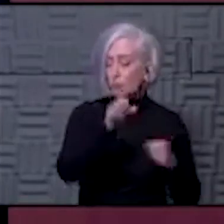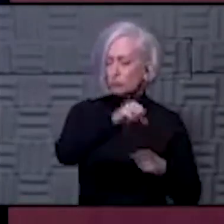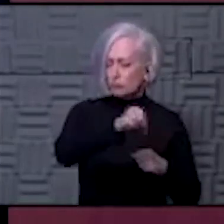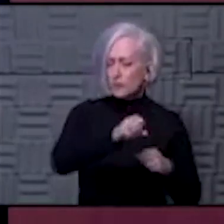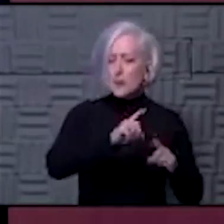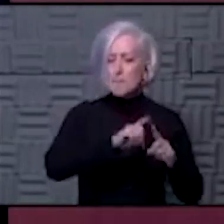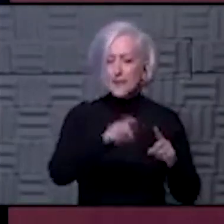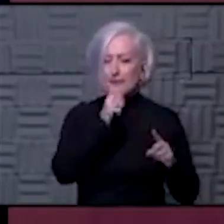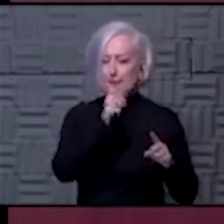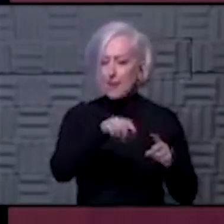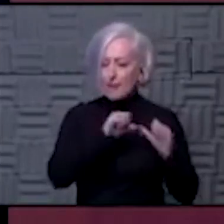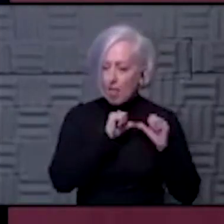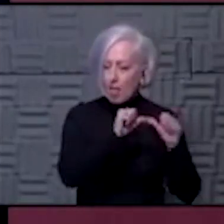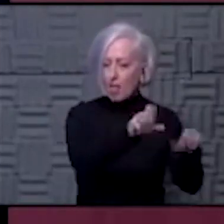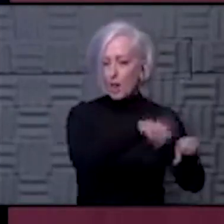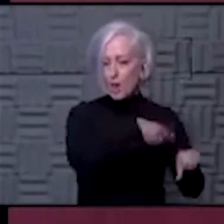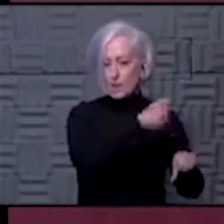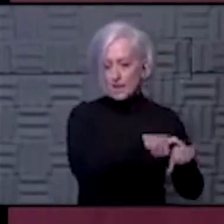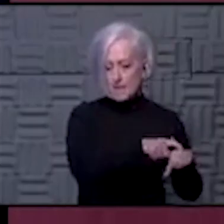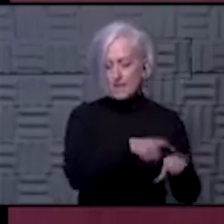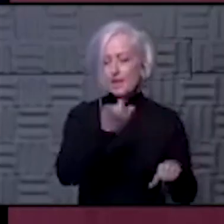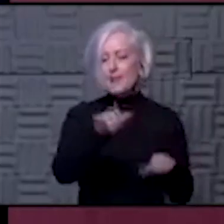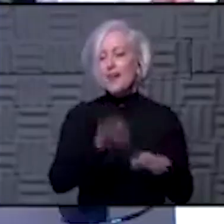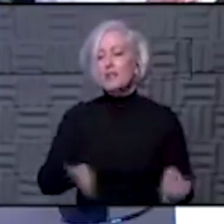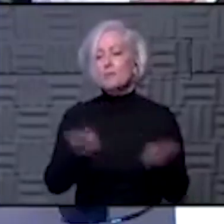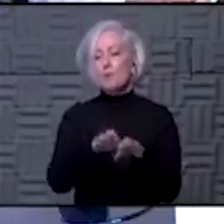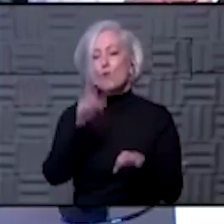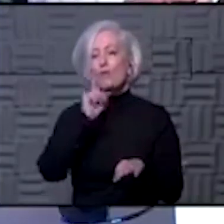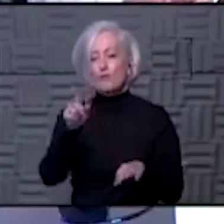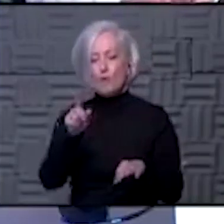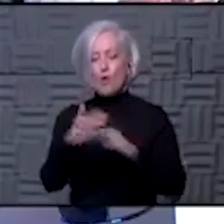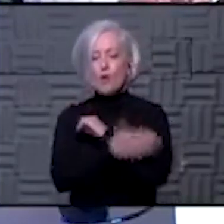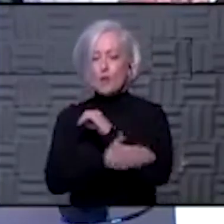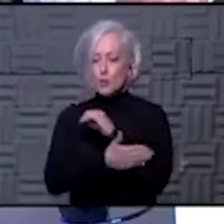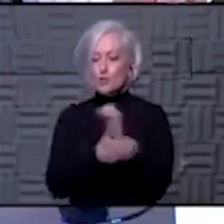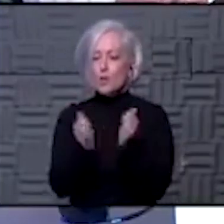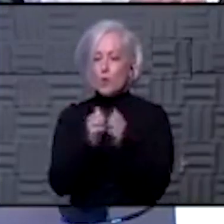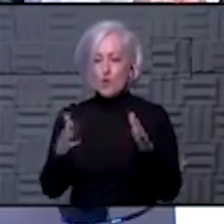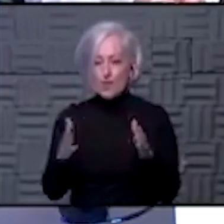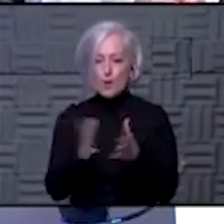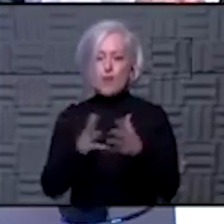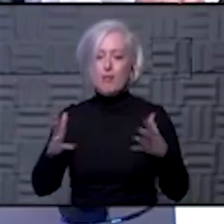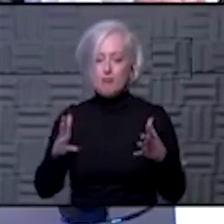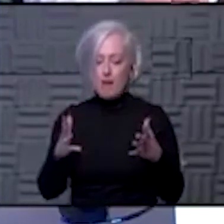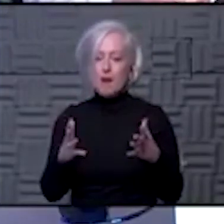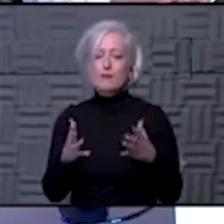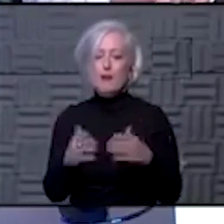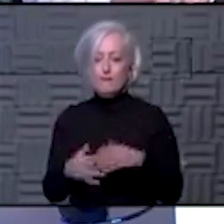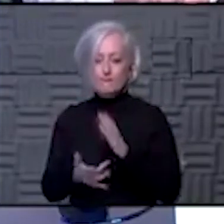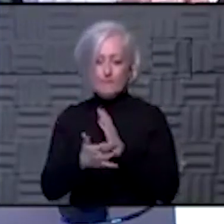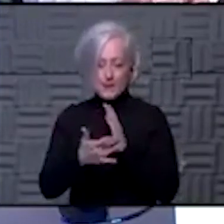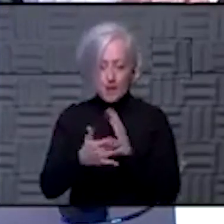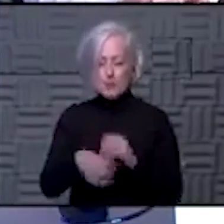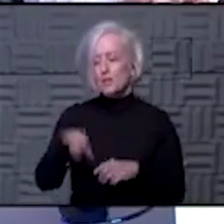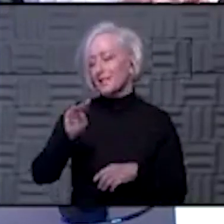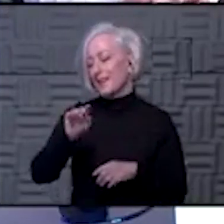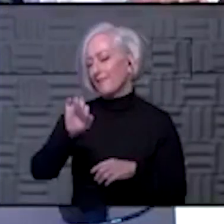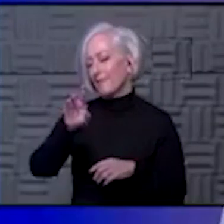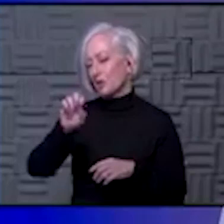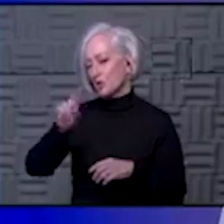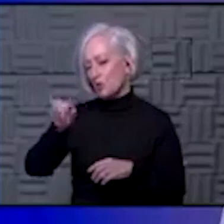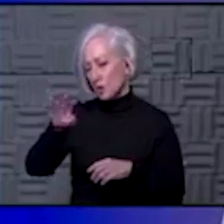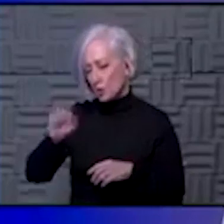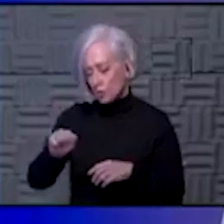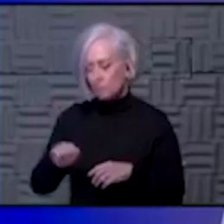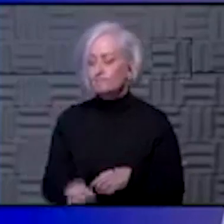important in countries without a lot of infrastructure. That's the thing, too, is we are trying to get so much vaccine out to so many people